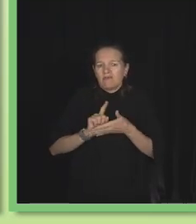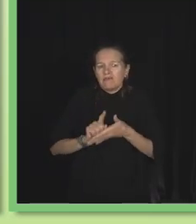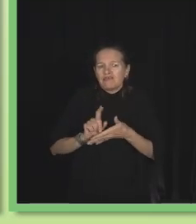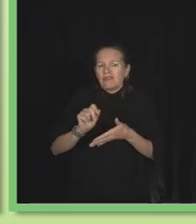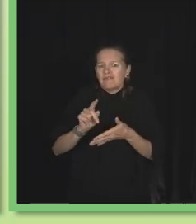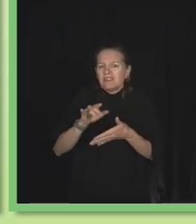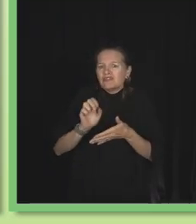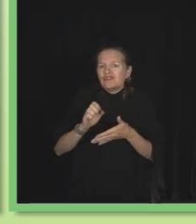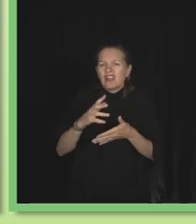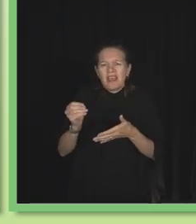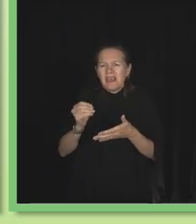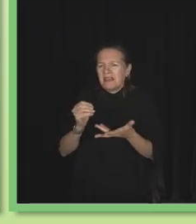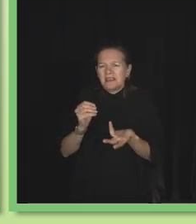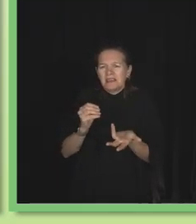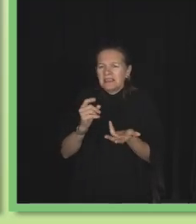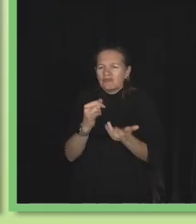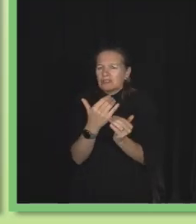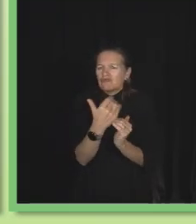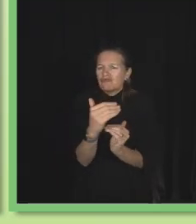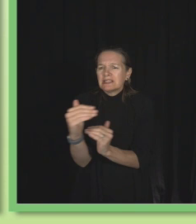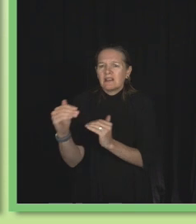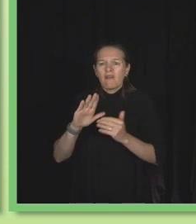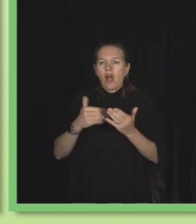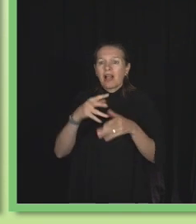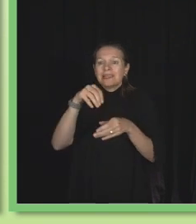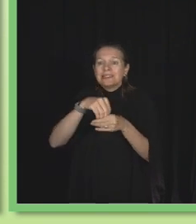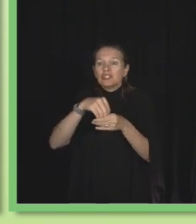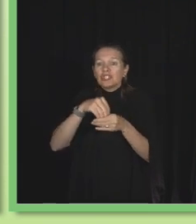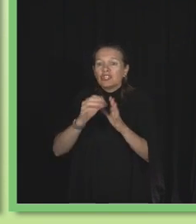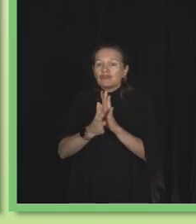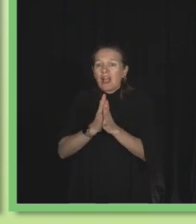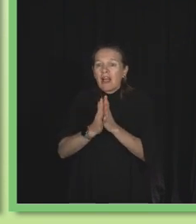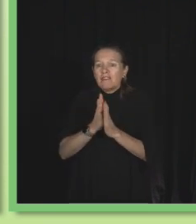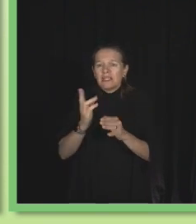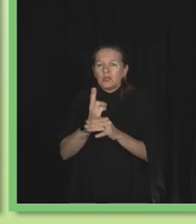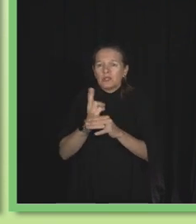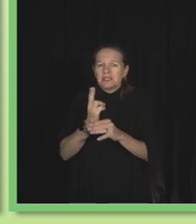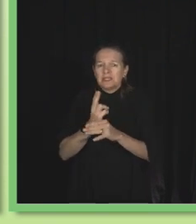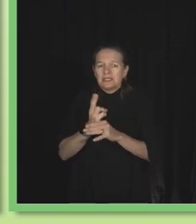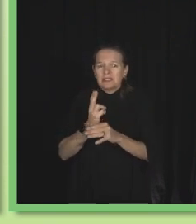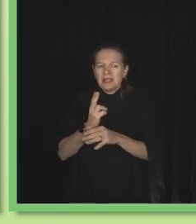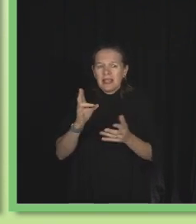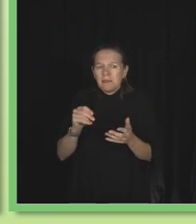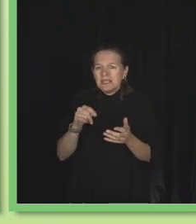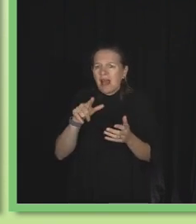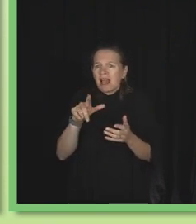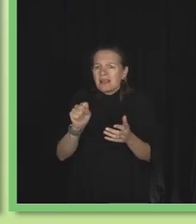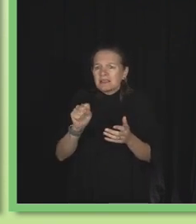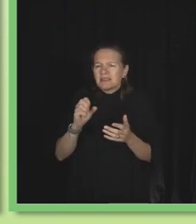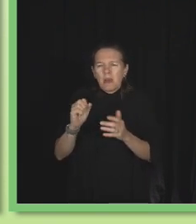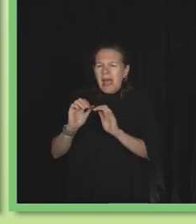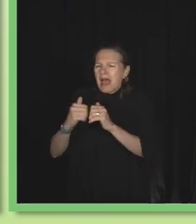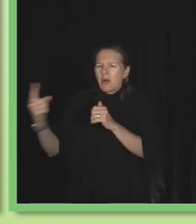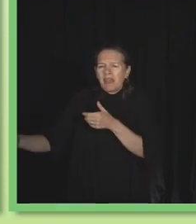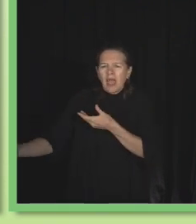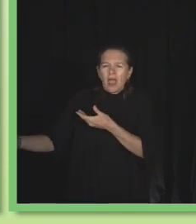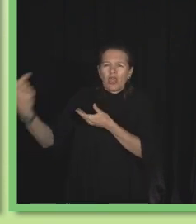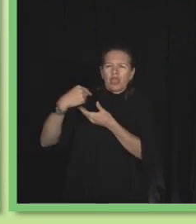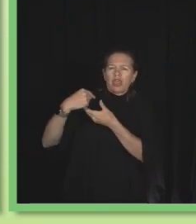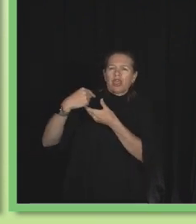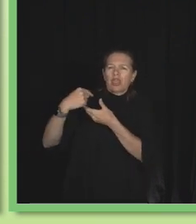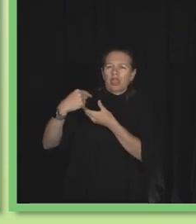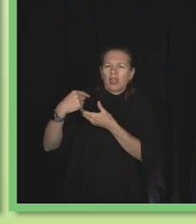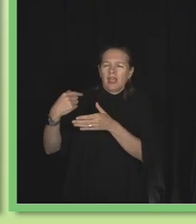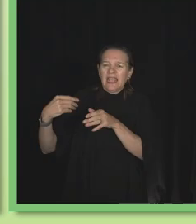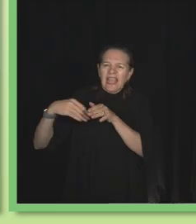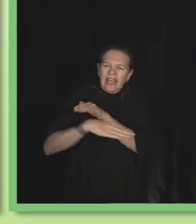quite restrictive. All internal traffic uses mTLS. How are they getting in? All